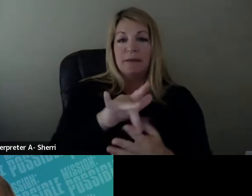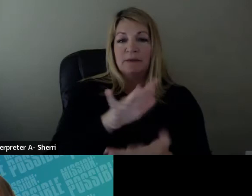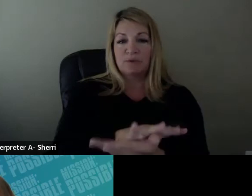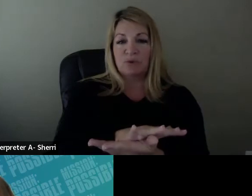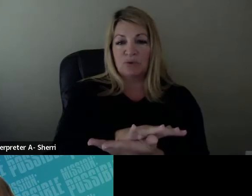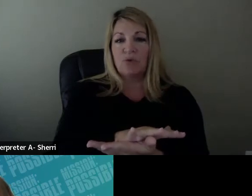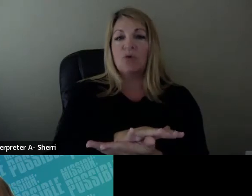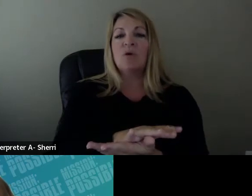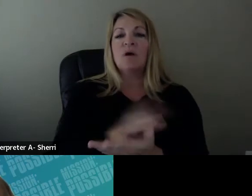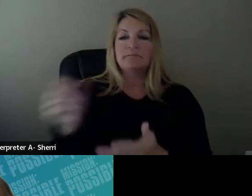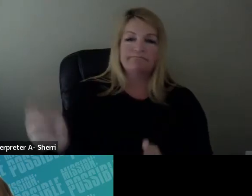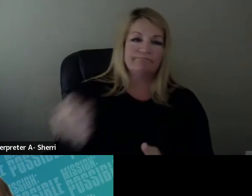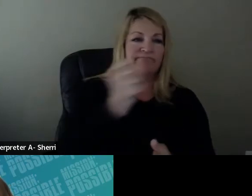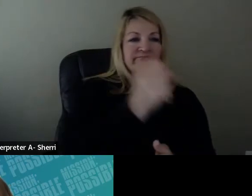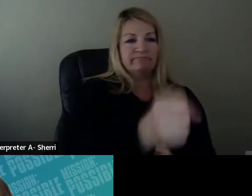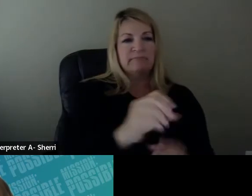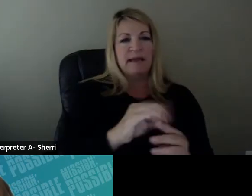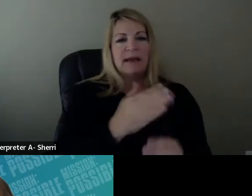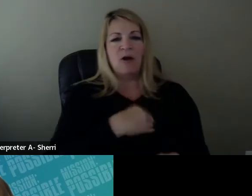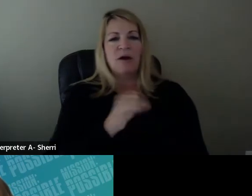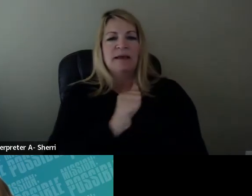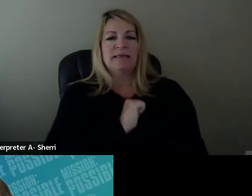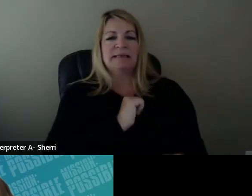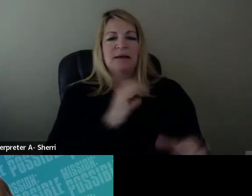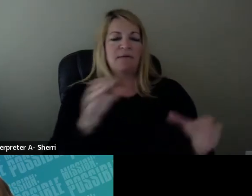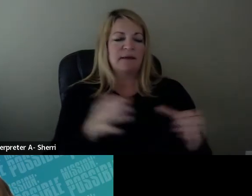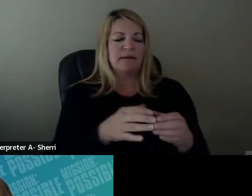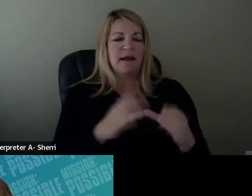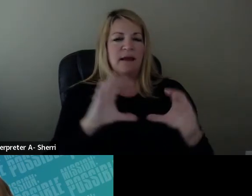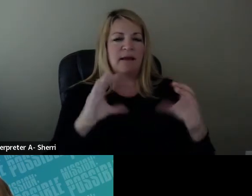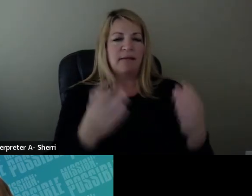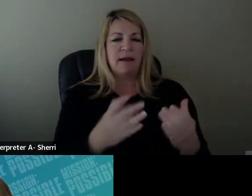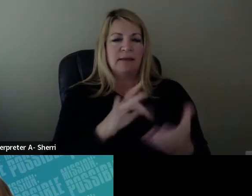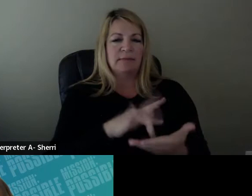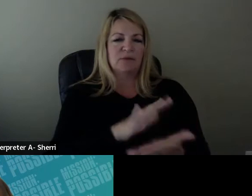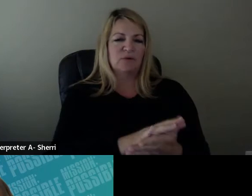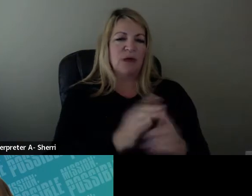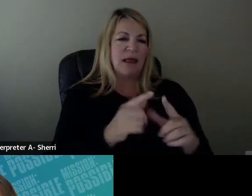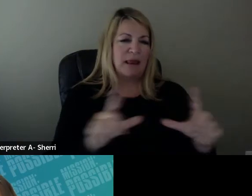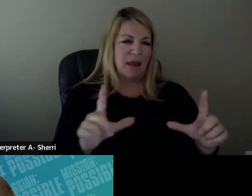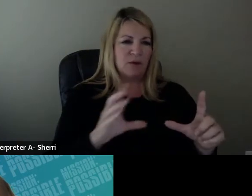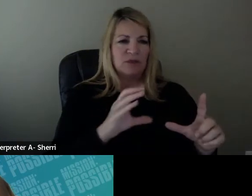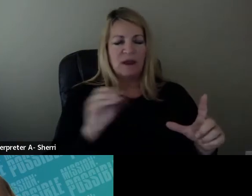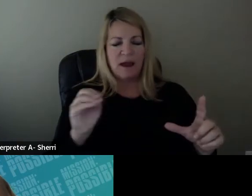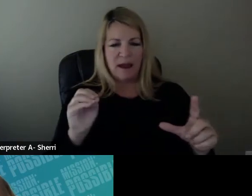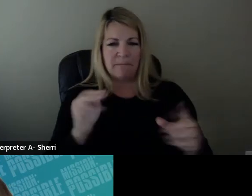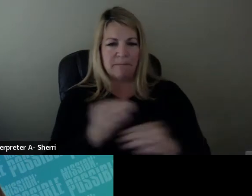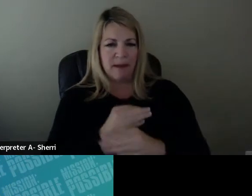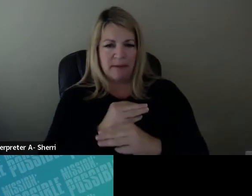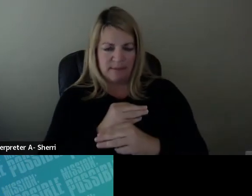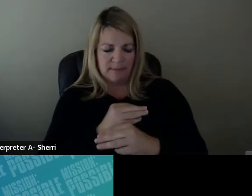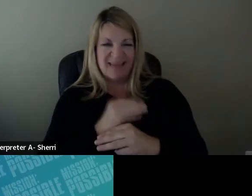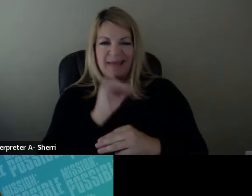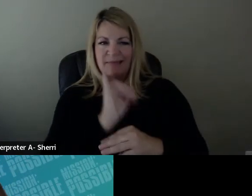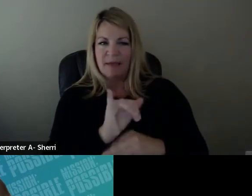we placed them in our self-contained class for middle school language arts and math. And that was the practice before we